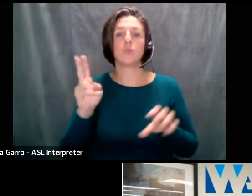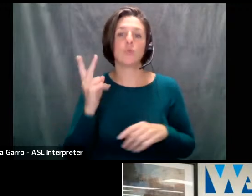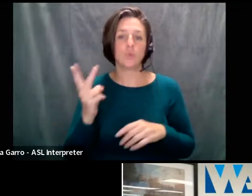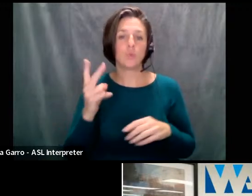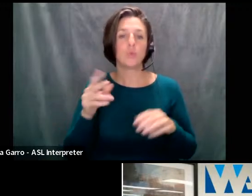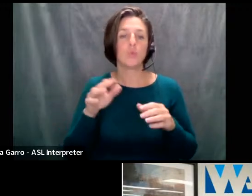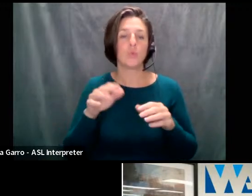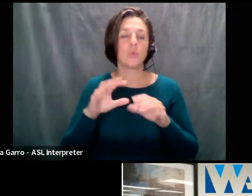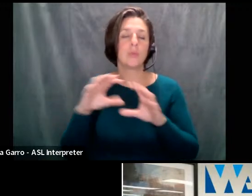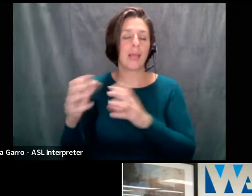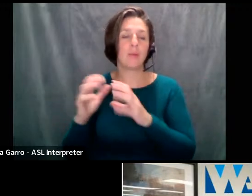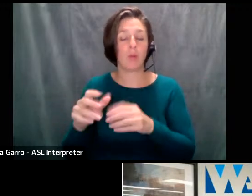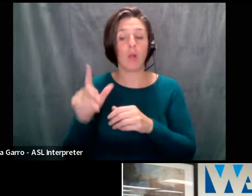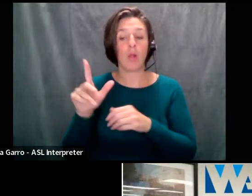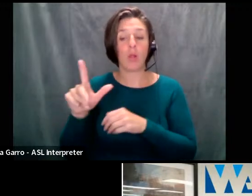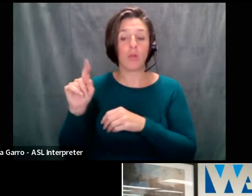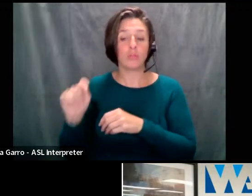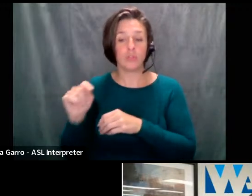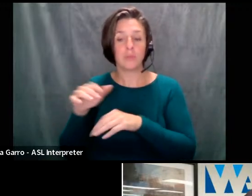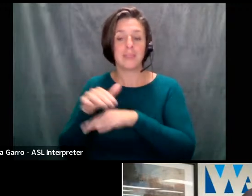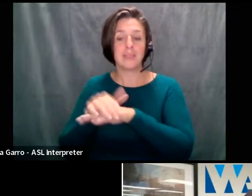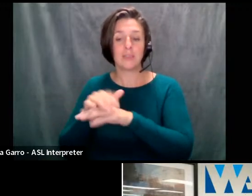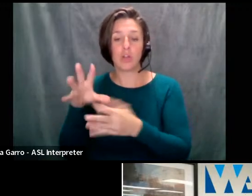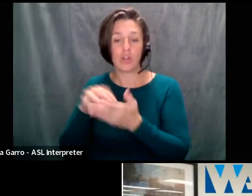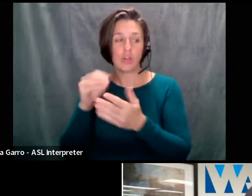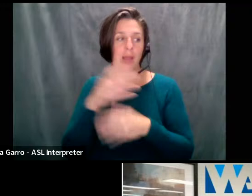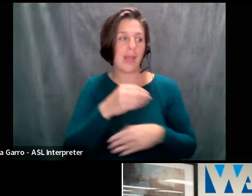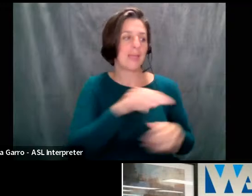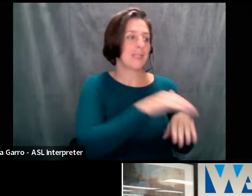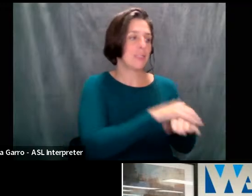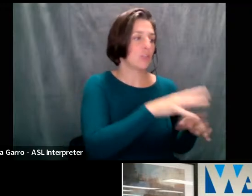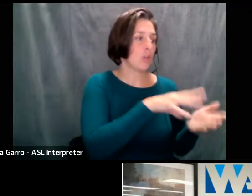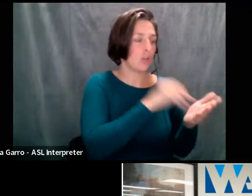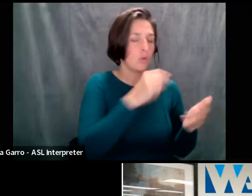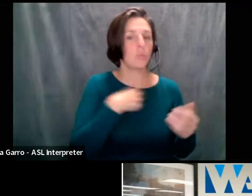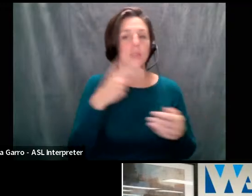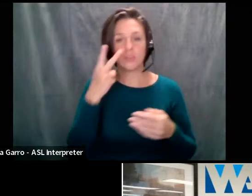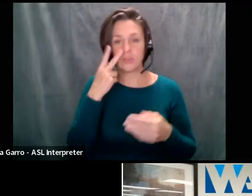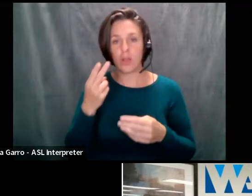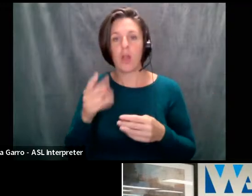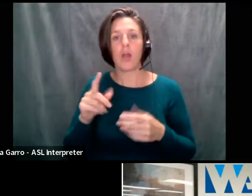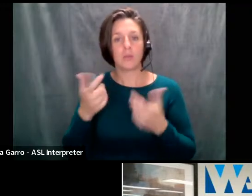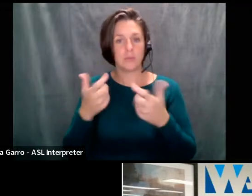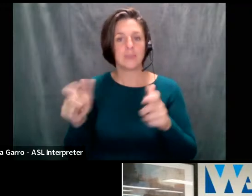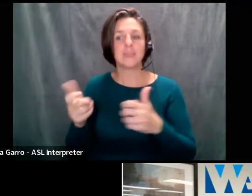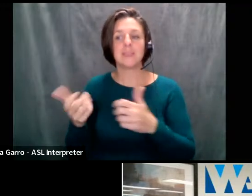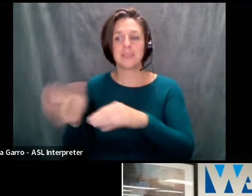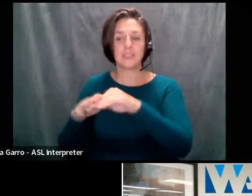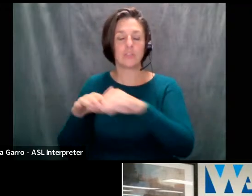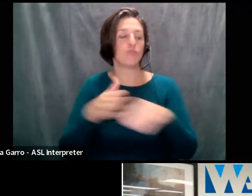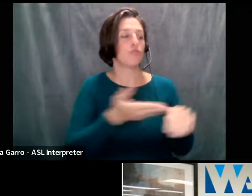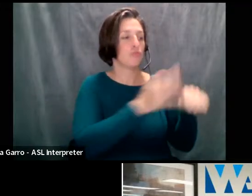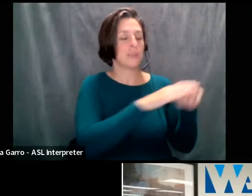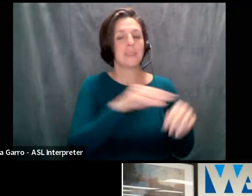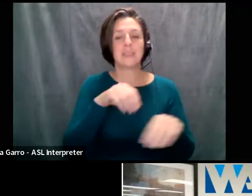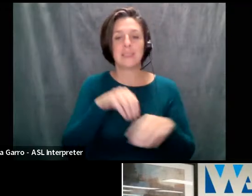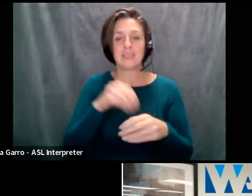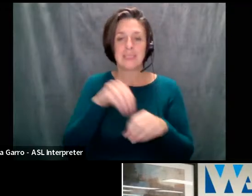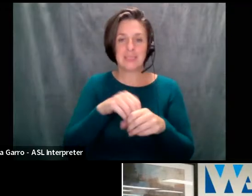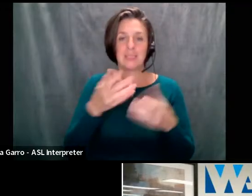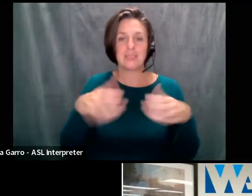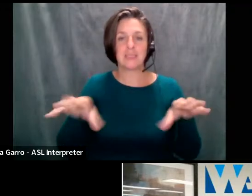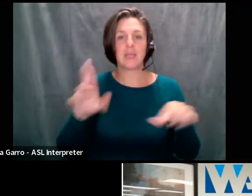English learner and English learner, and we saw some significant increases in these subgroup rates. Our